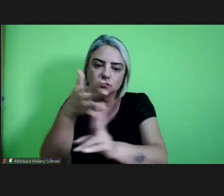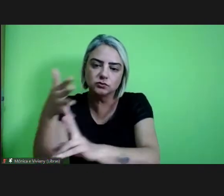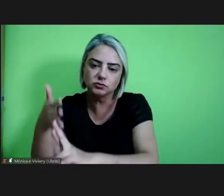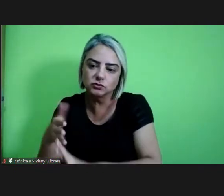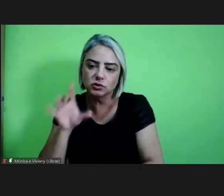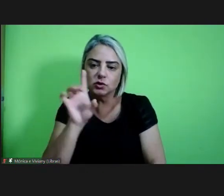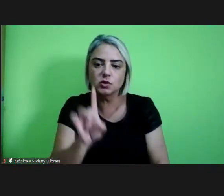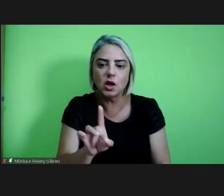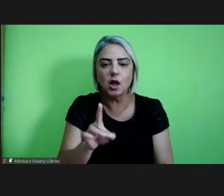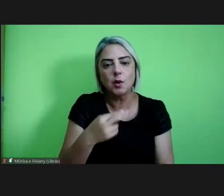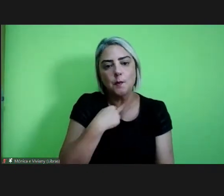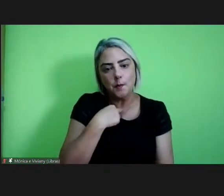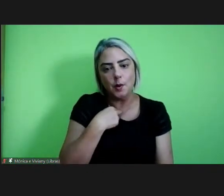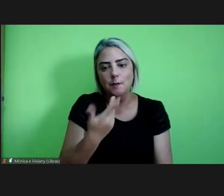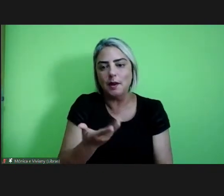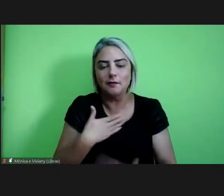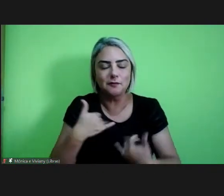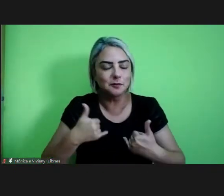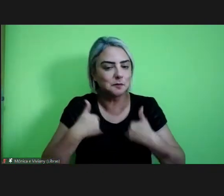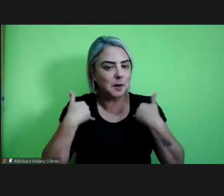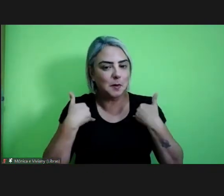direct